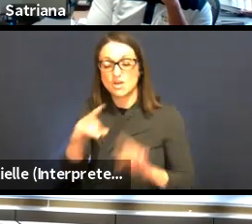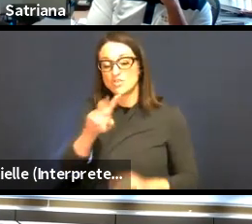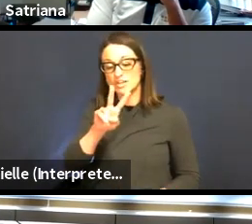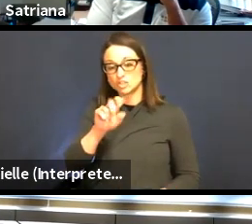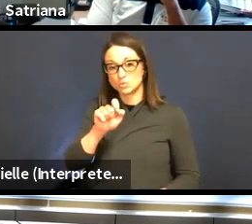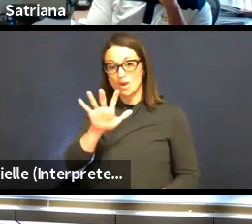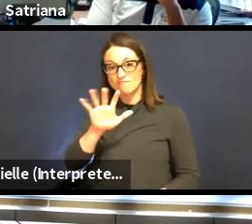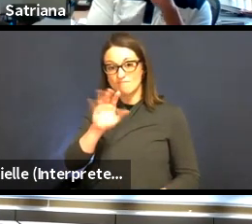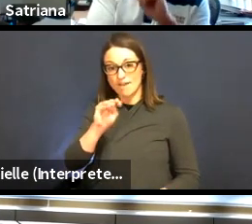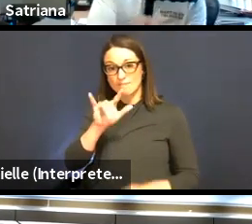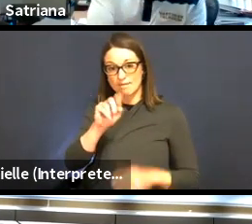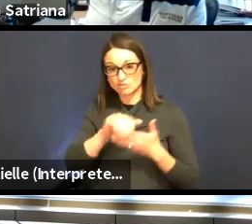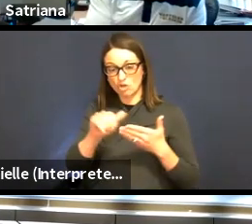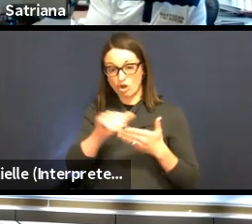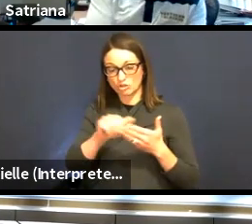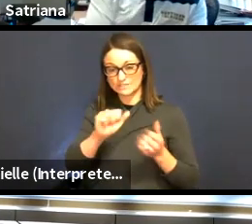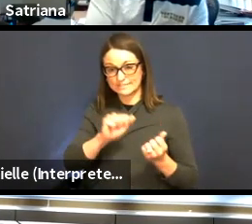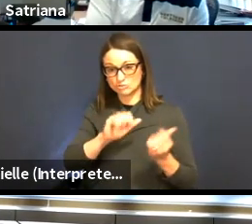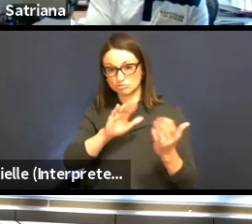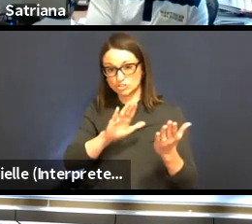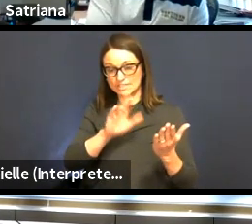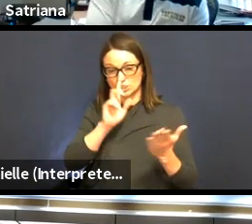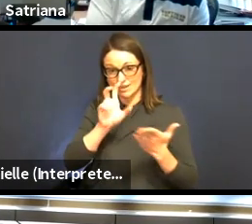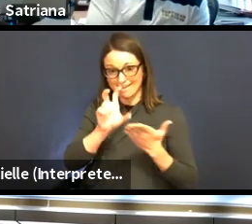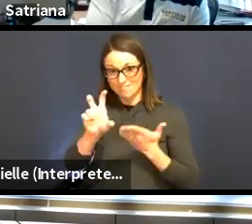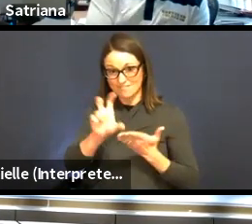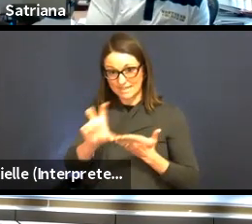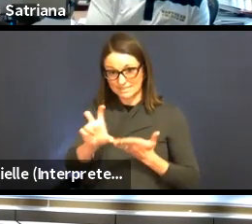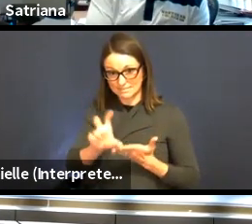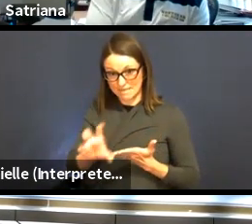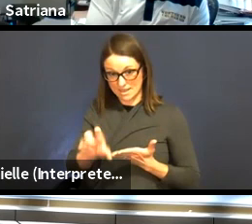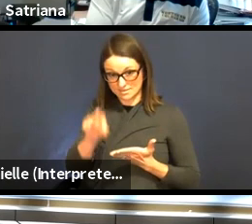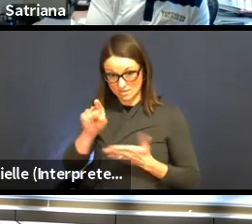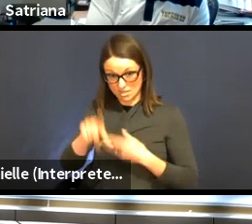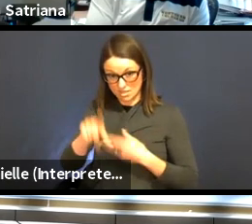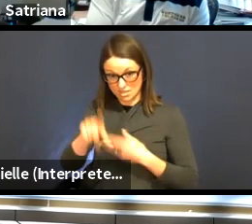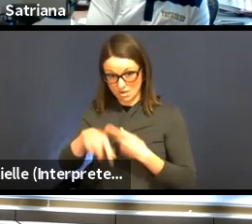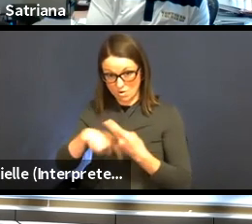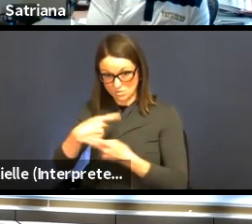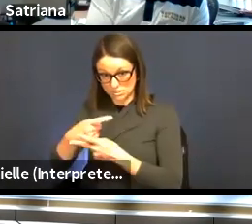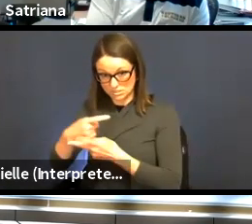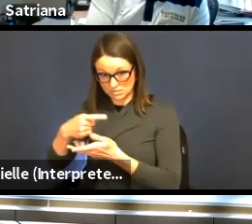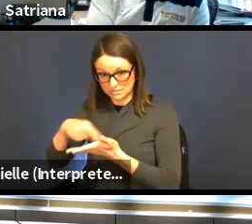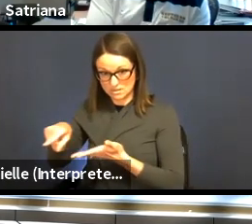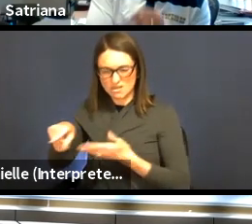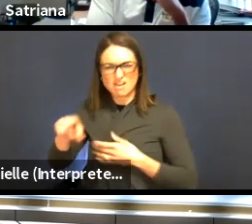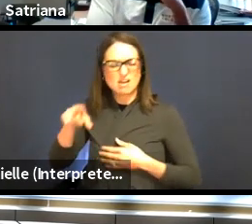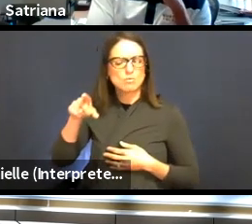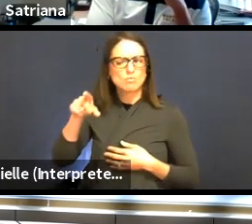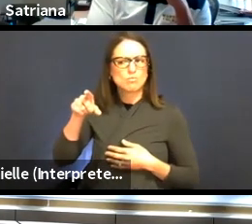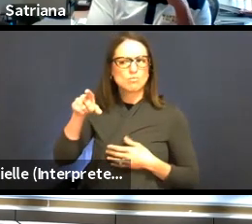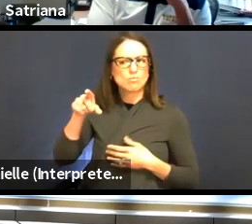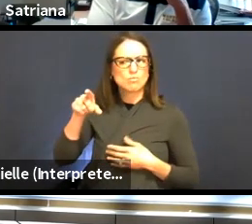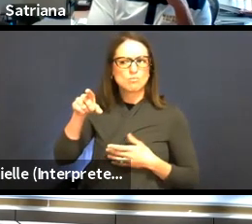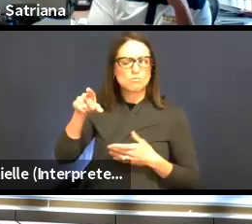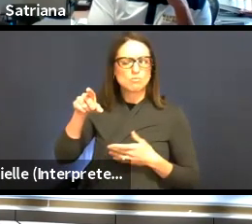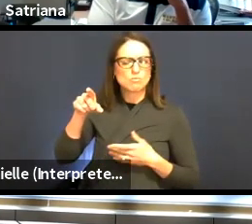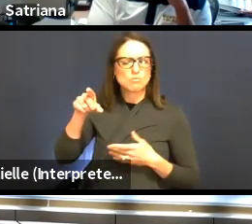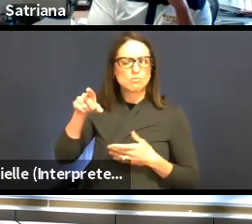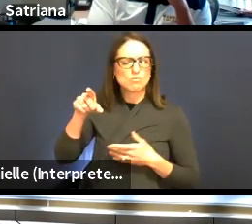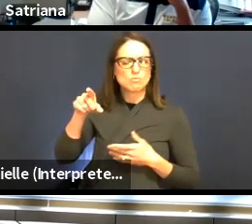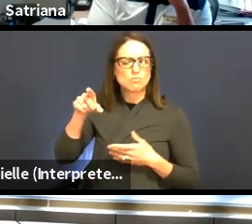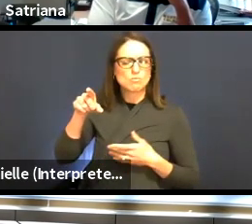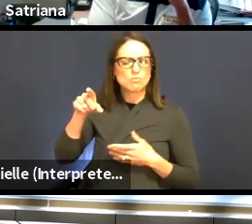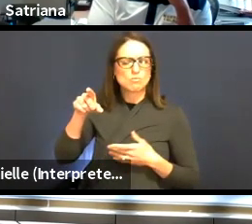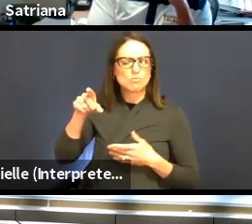investment expenses, which you connected to, in part or in large part to faculty hiring.